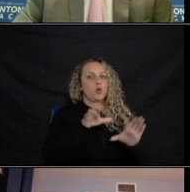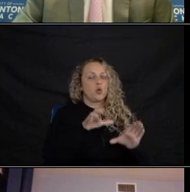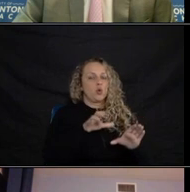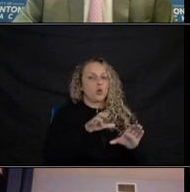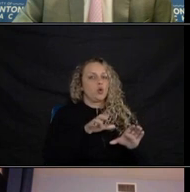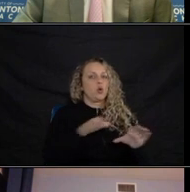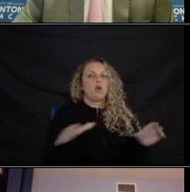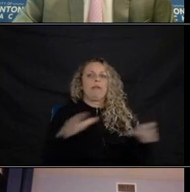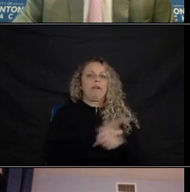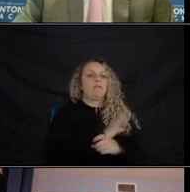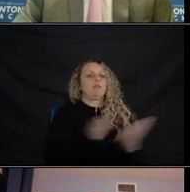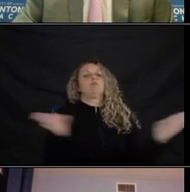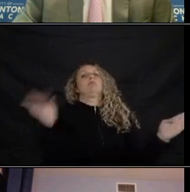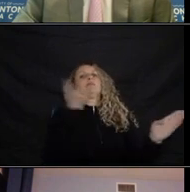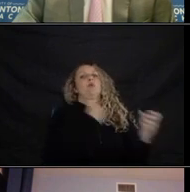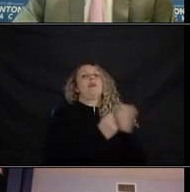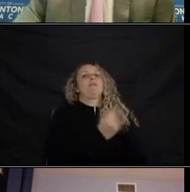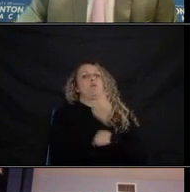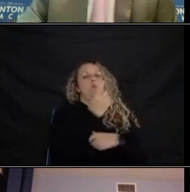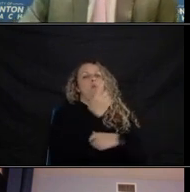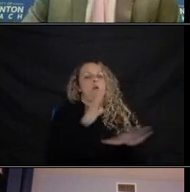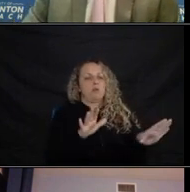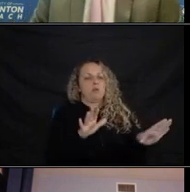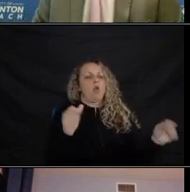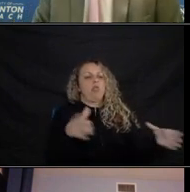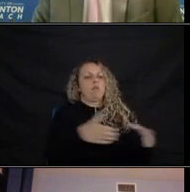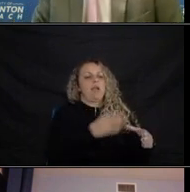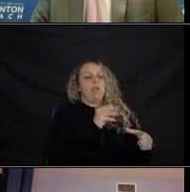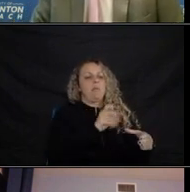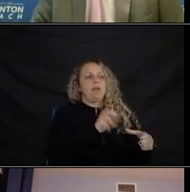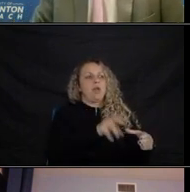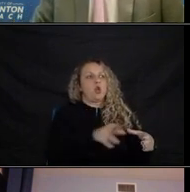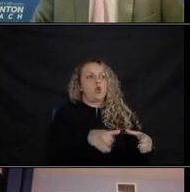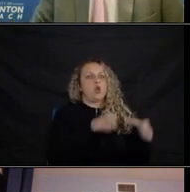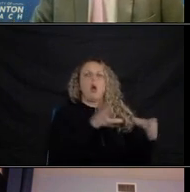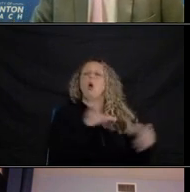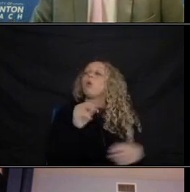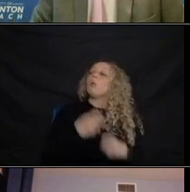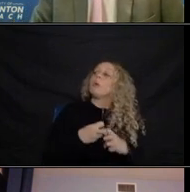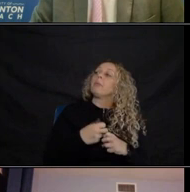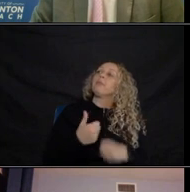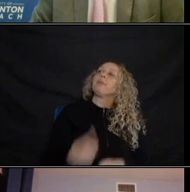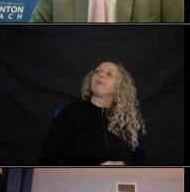blanket for okay. All the commissioners and the mayor. No problem.